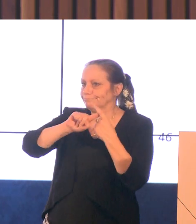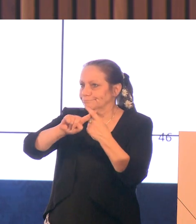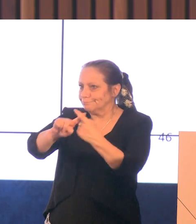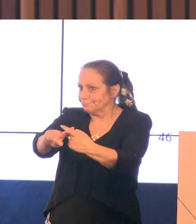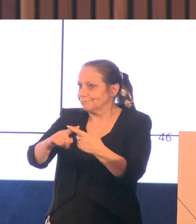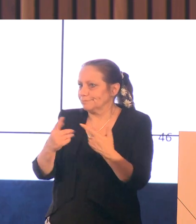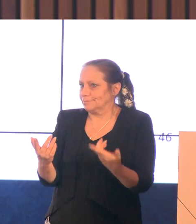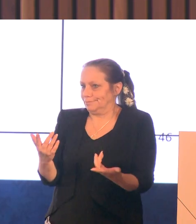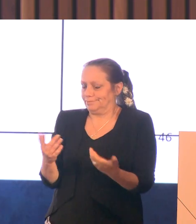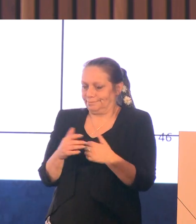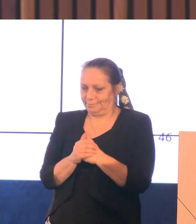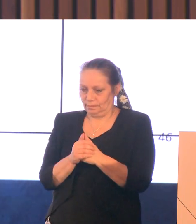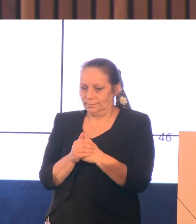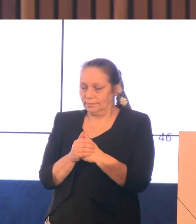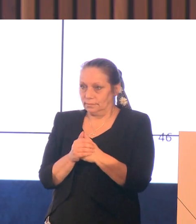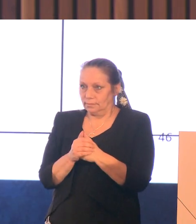And